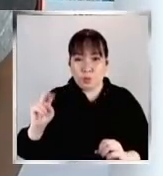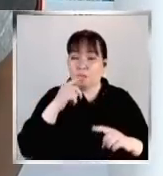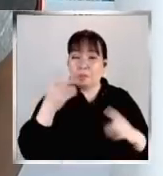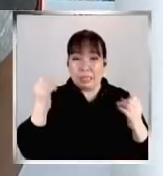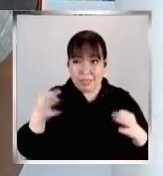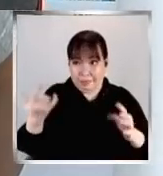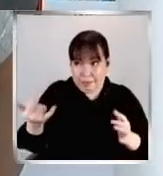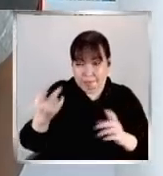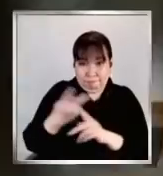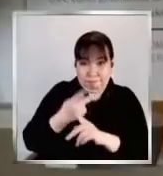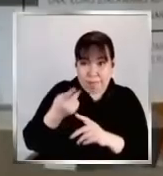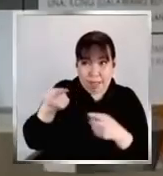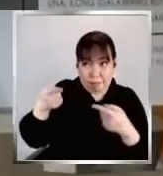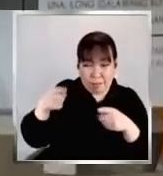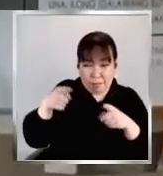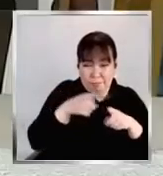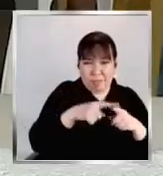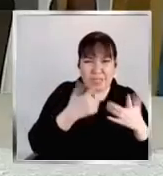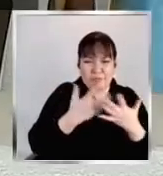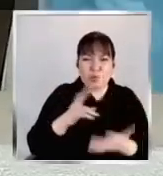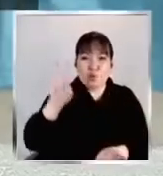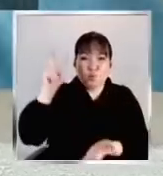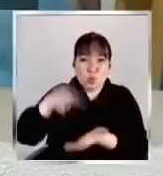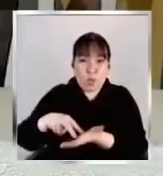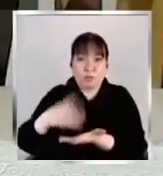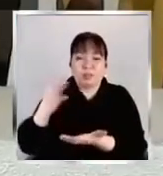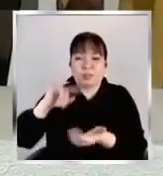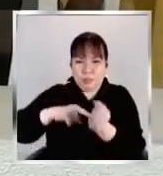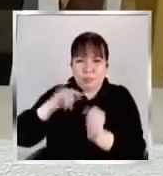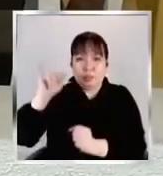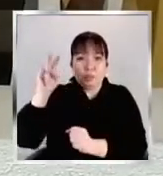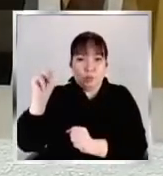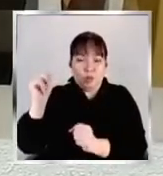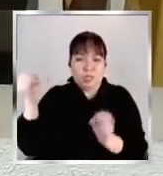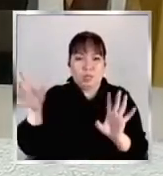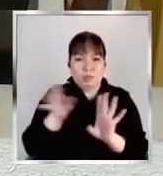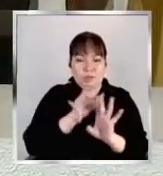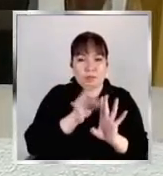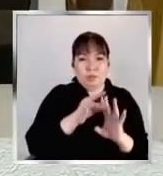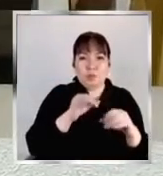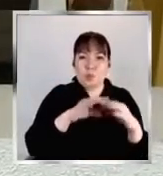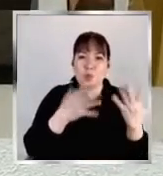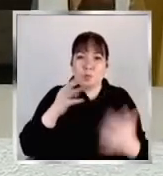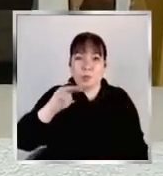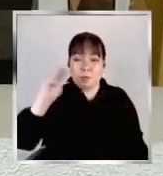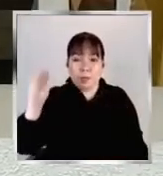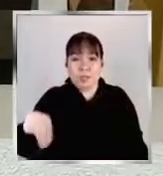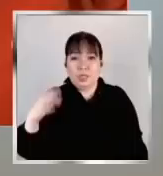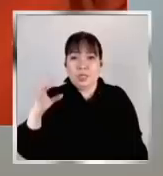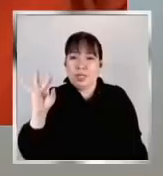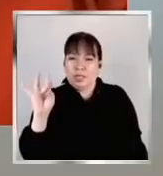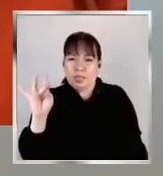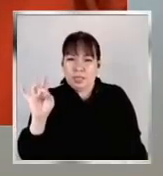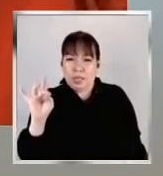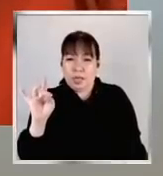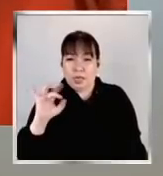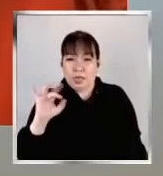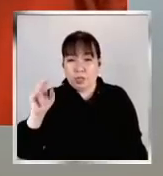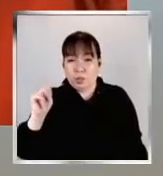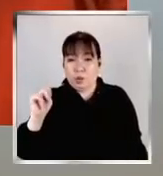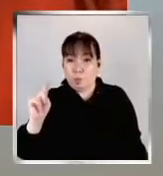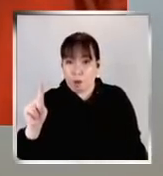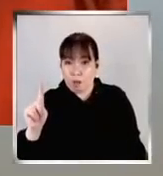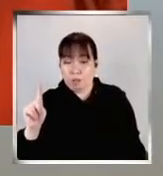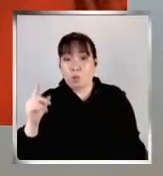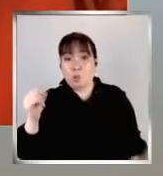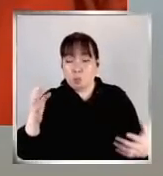cases sa January 7. Sa Metro Manila naman, 800 sa January 1 at mahigit 3,000 sa January 7. Is OCTA